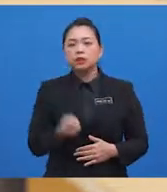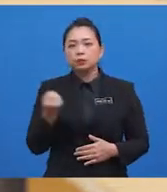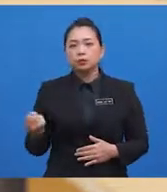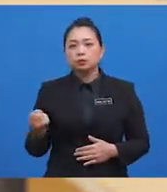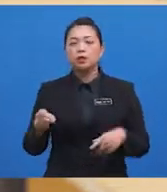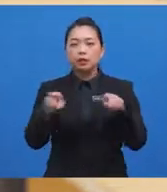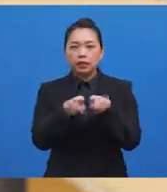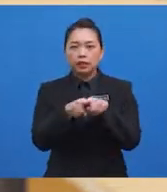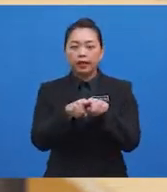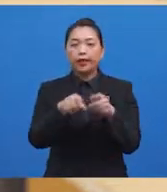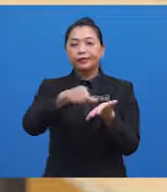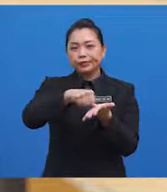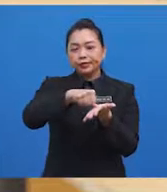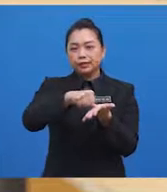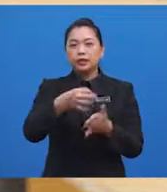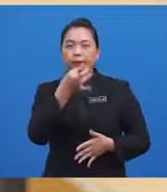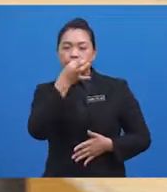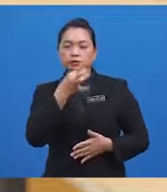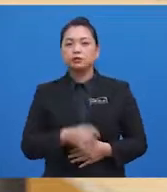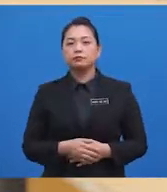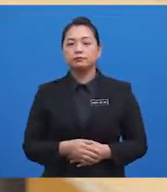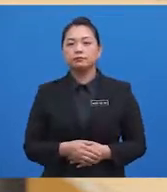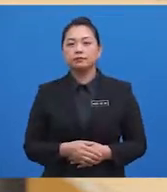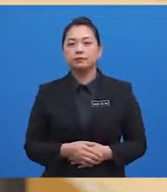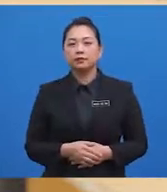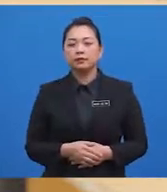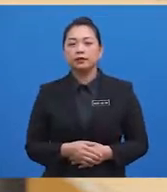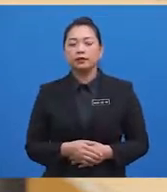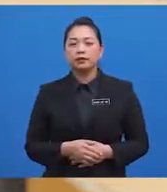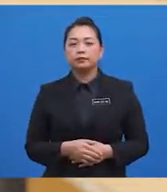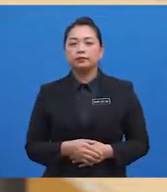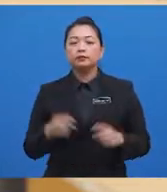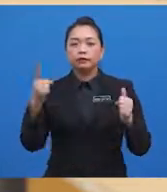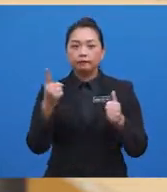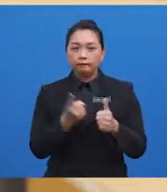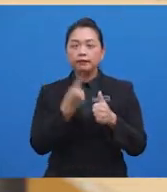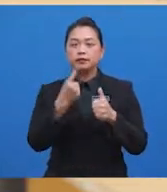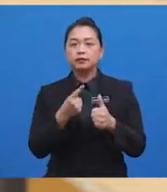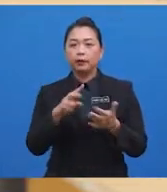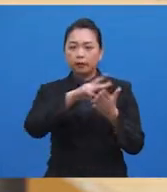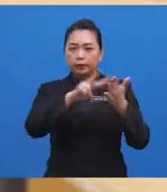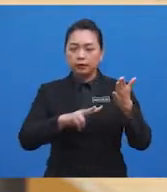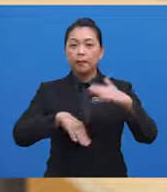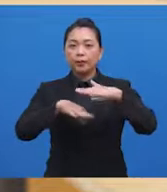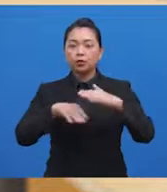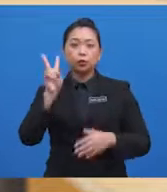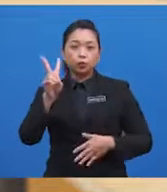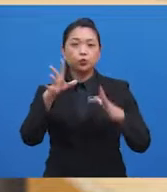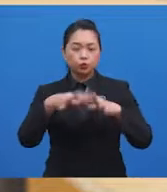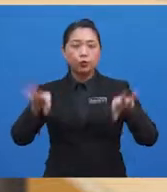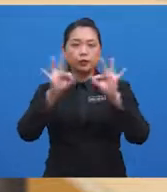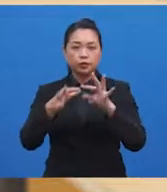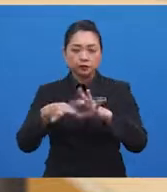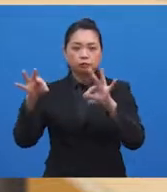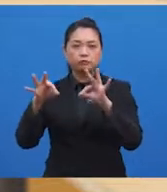drugs and fake prescription pills. Now, the first text we will be reading is based on the true story. You will